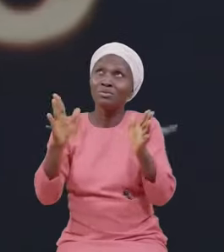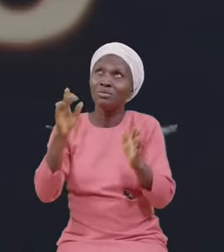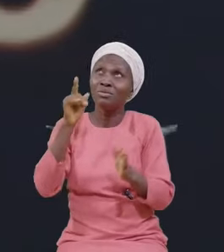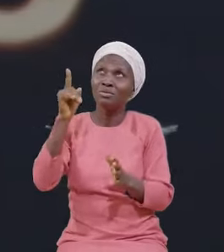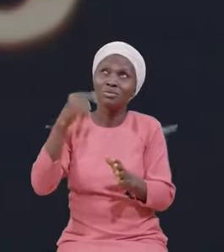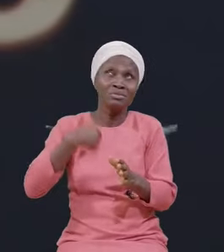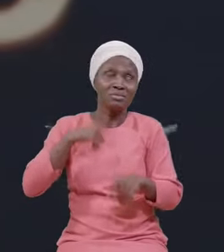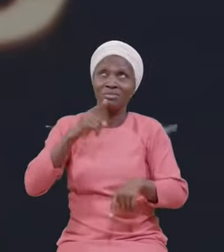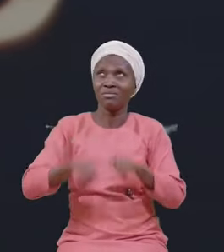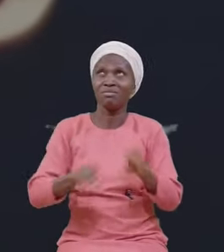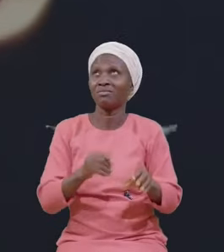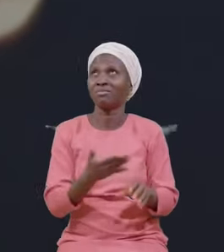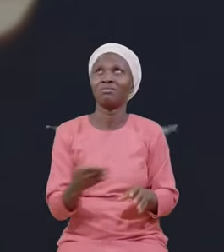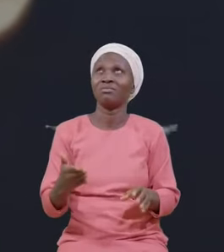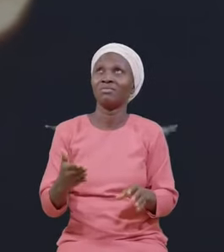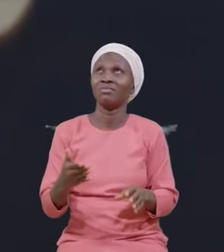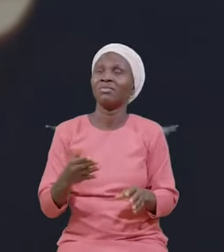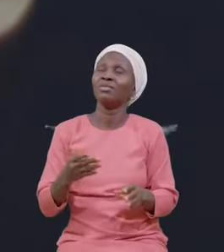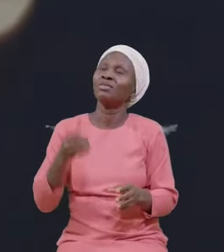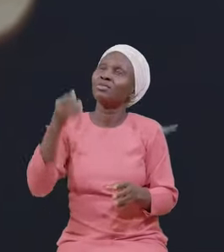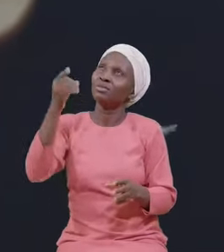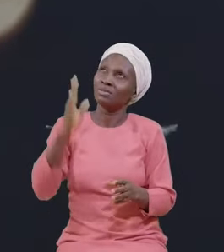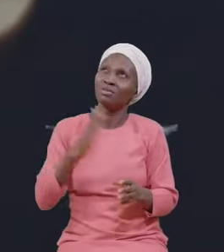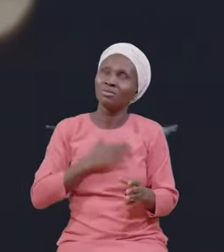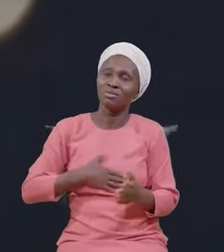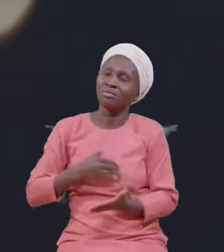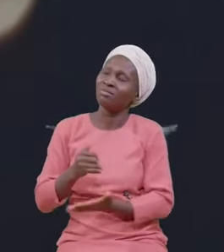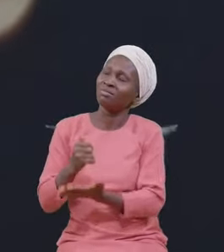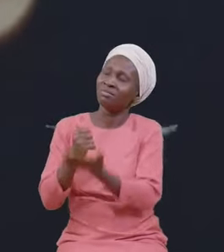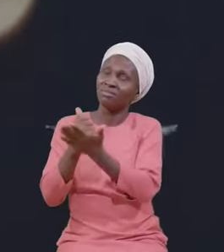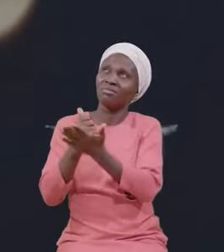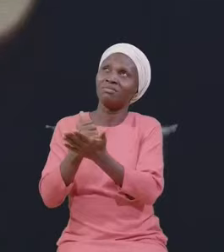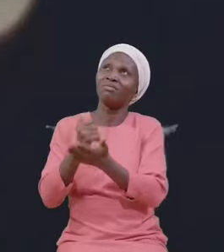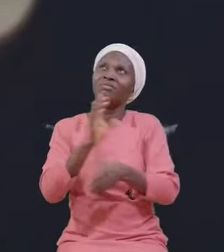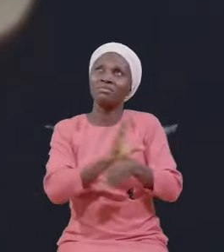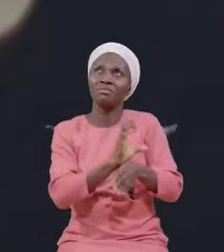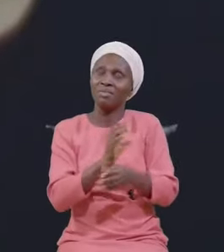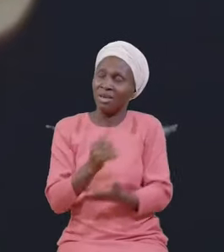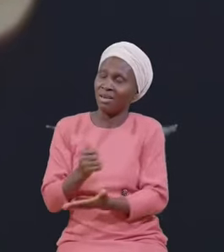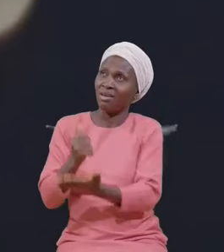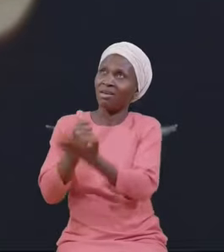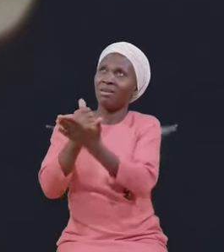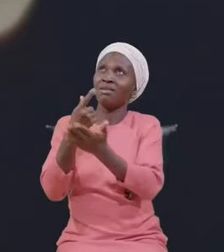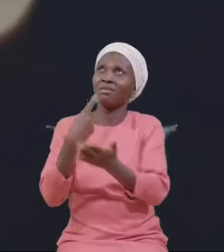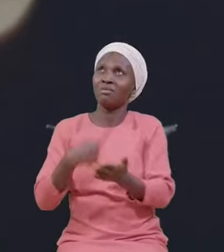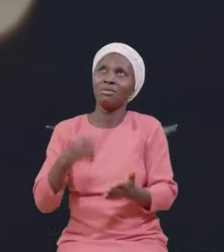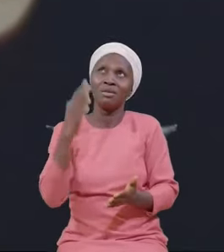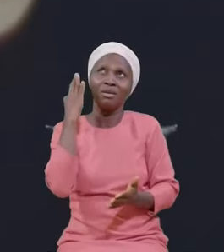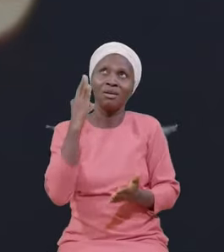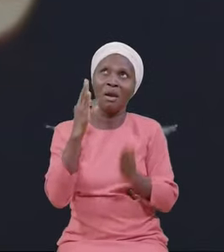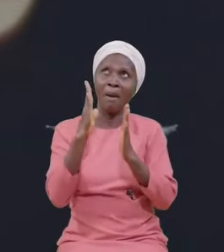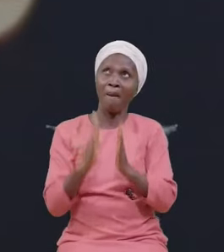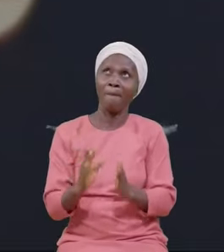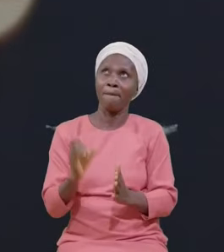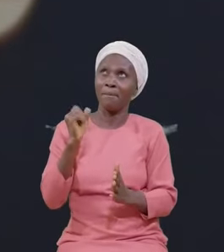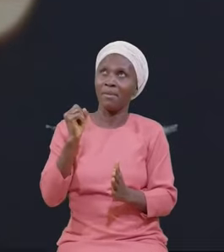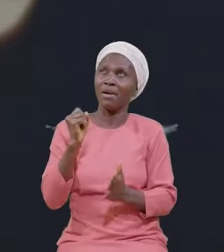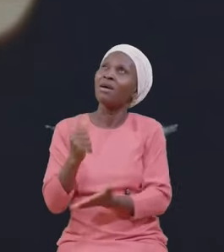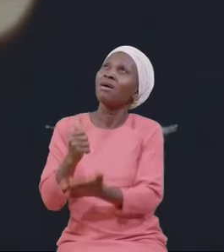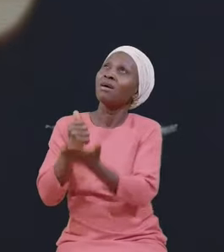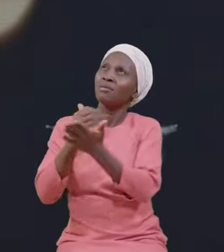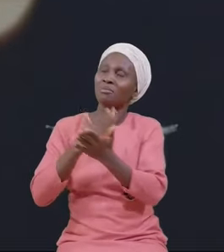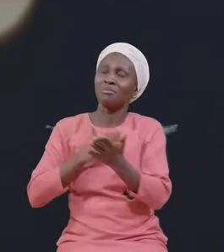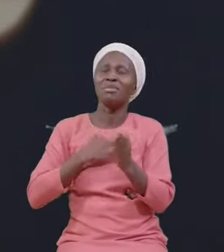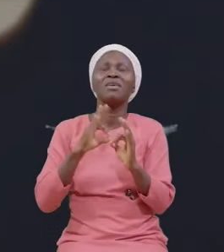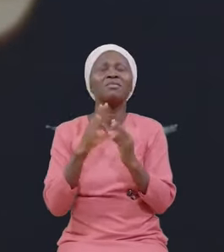pastors help the Evangelist help the teachers of the word Lord help my family help your